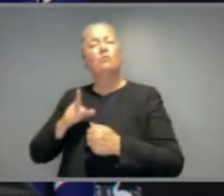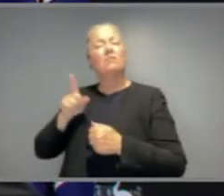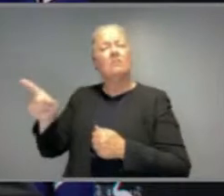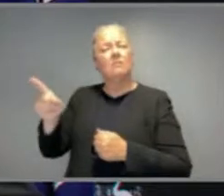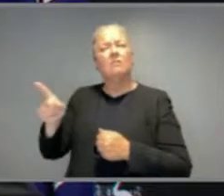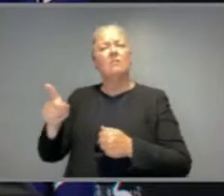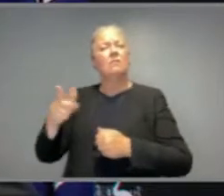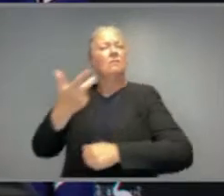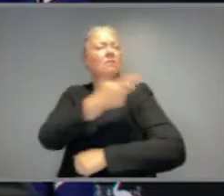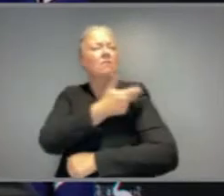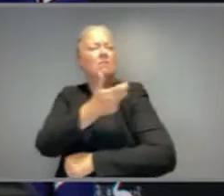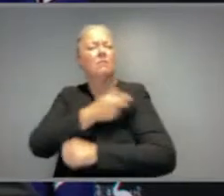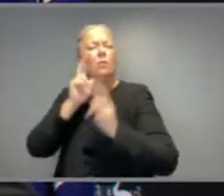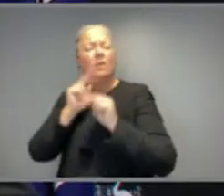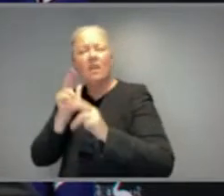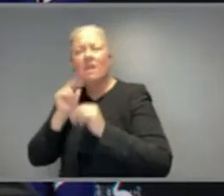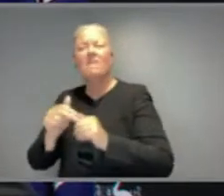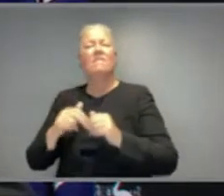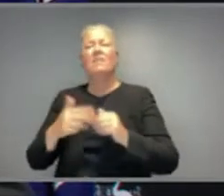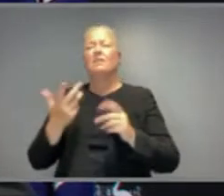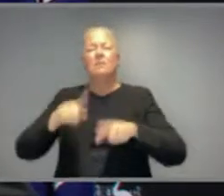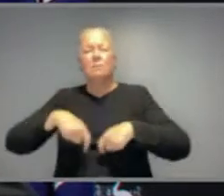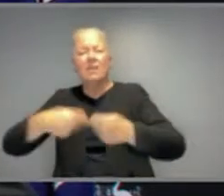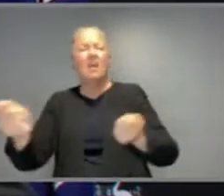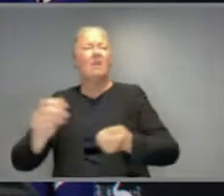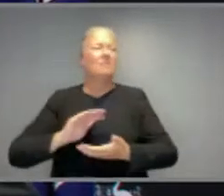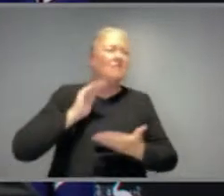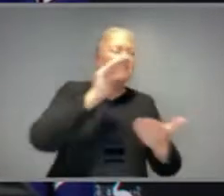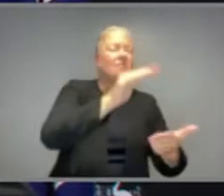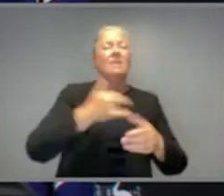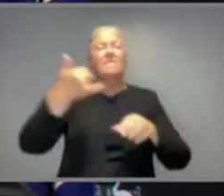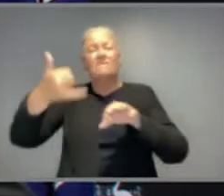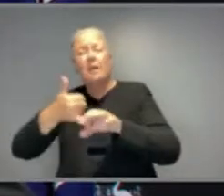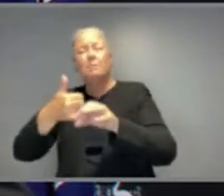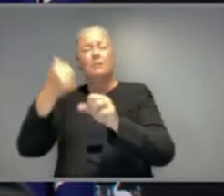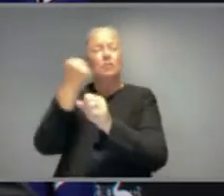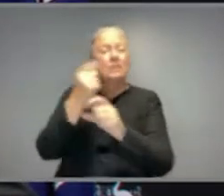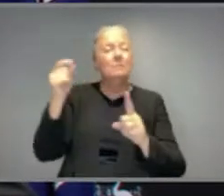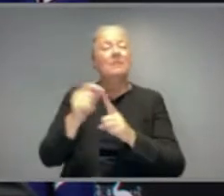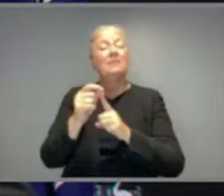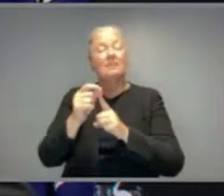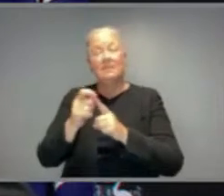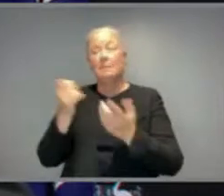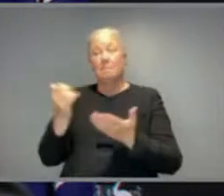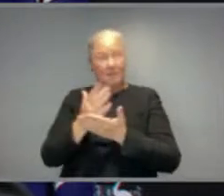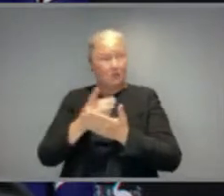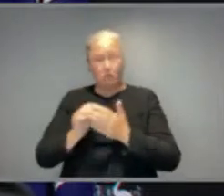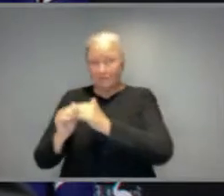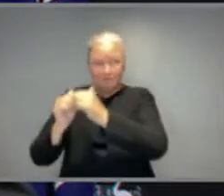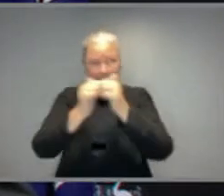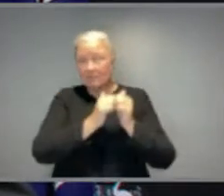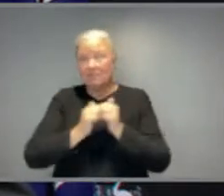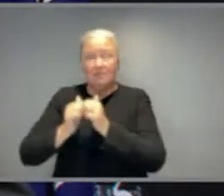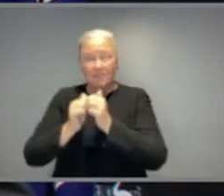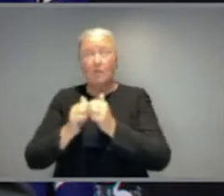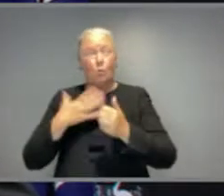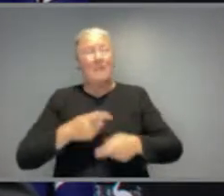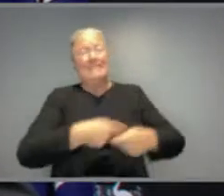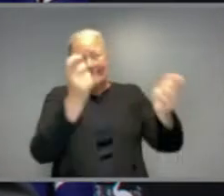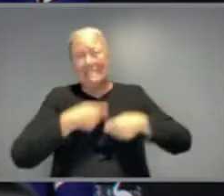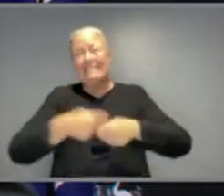the points of presence, the GPs, the pharmacists, all of these things are working to ensure that we can meet